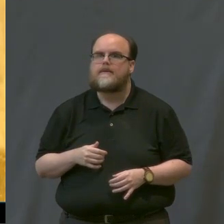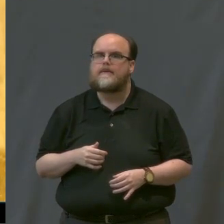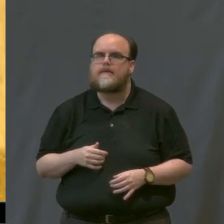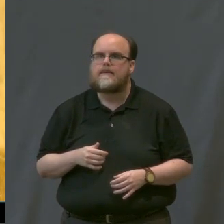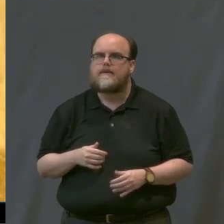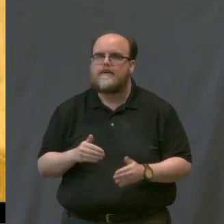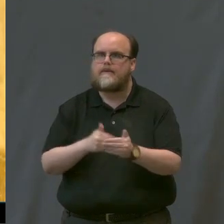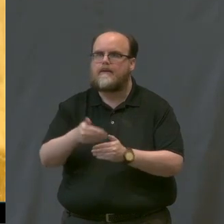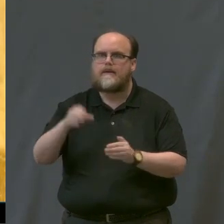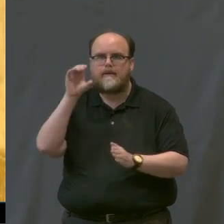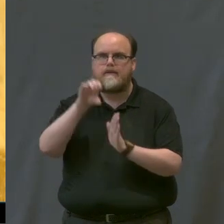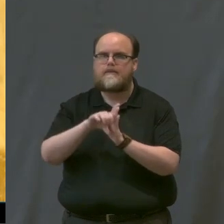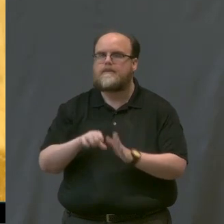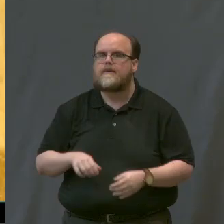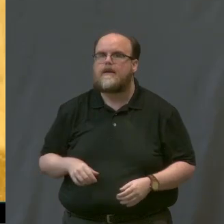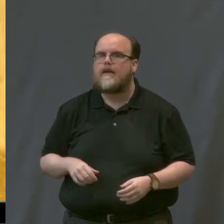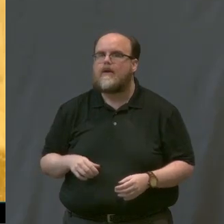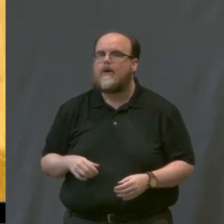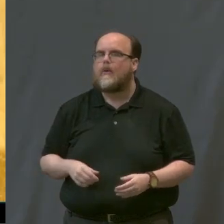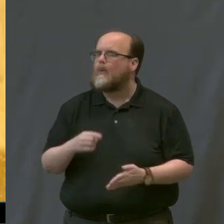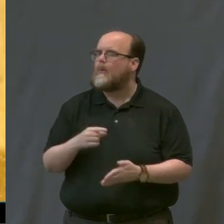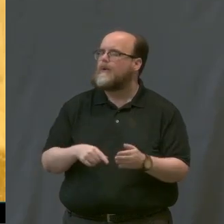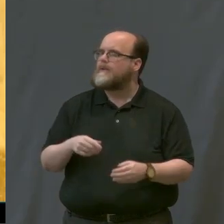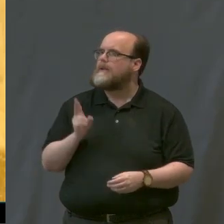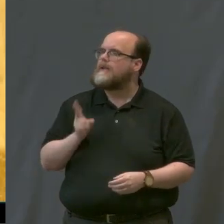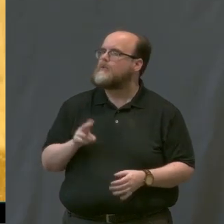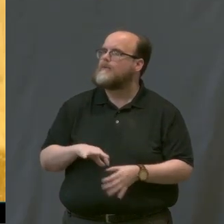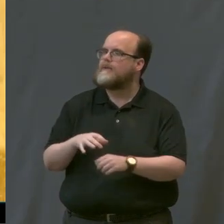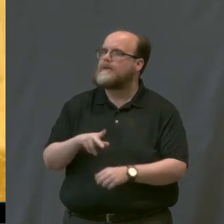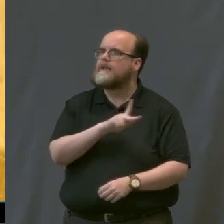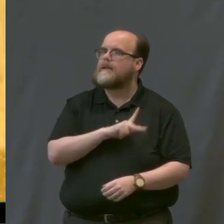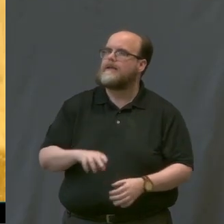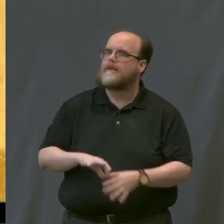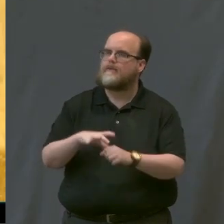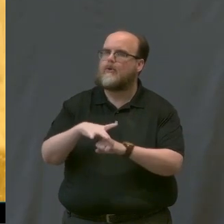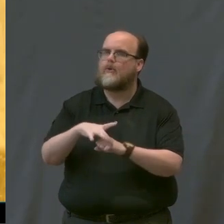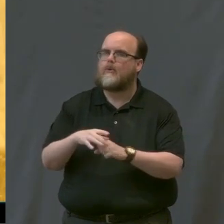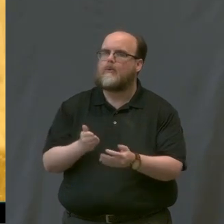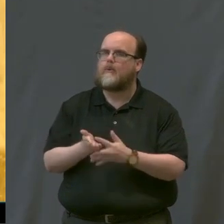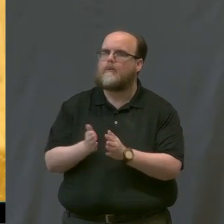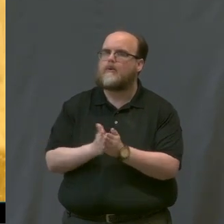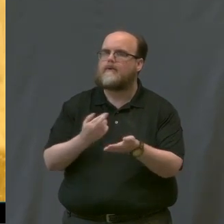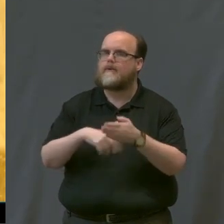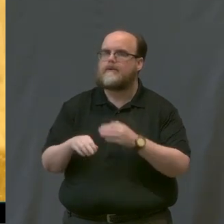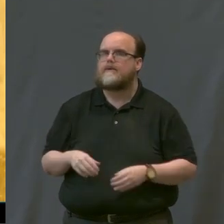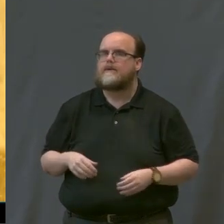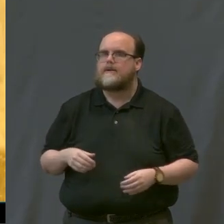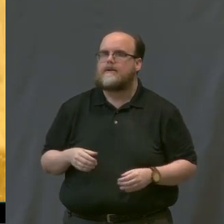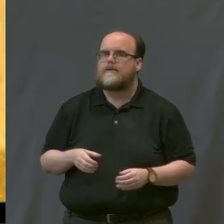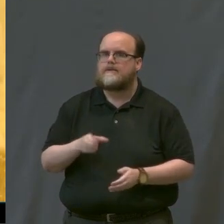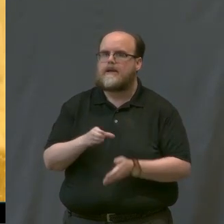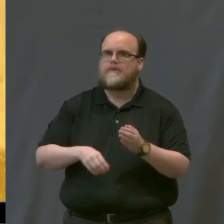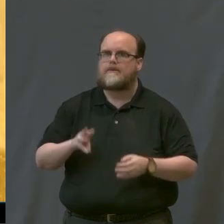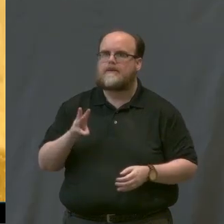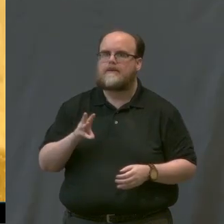Let's go to the next slide. What is the history of the kings of the earth through the book of Revelation? Well, Revelation chapter 6, these